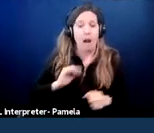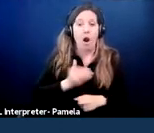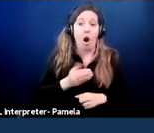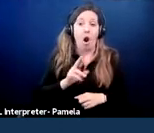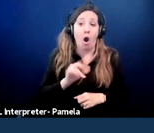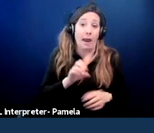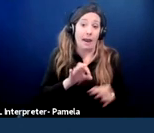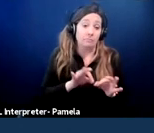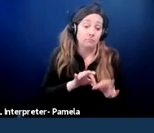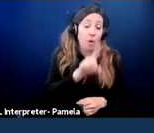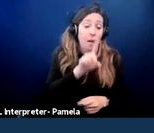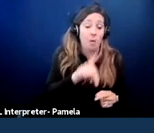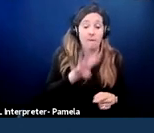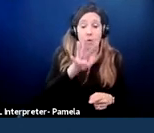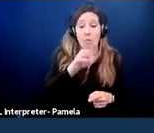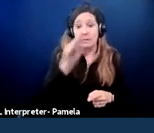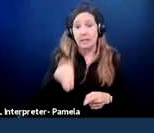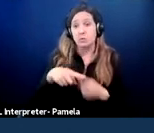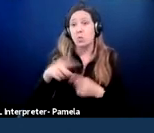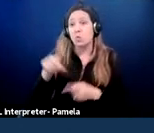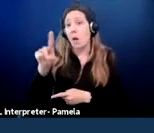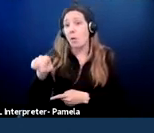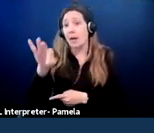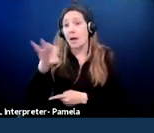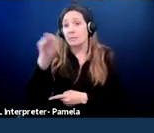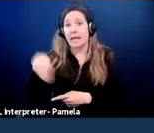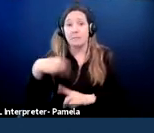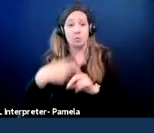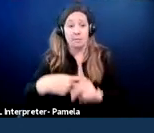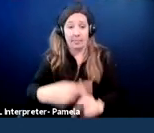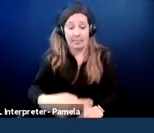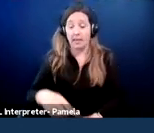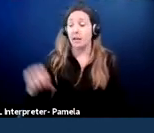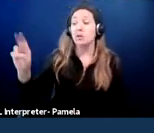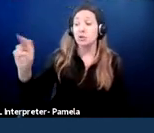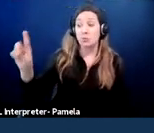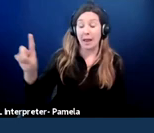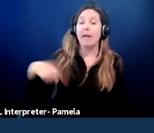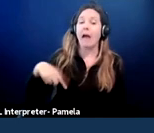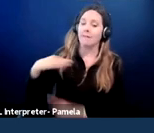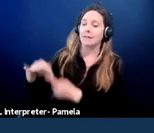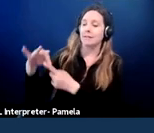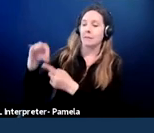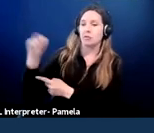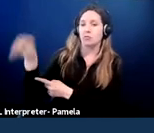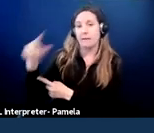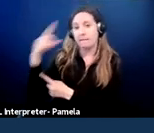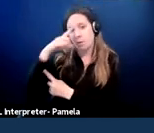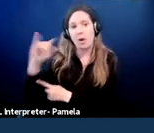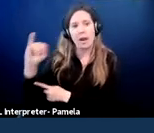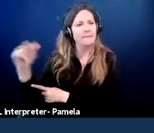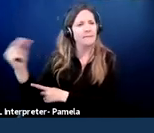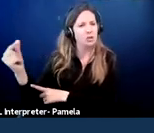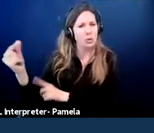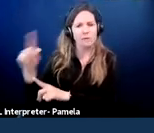from 1.4% to 1.9% a month. On the shred, I believe we have a special rate for Innovation Guelph, which is between